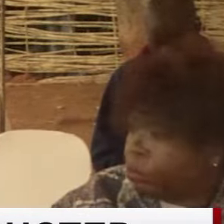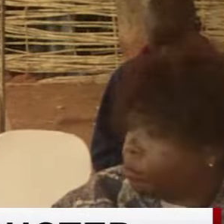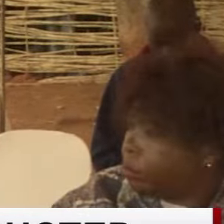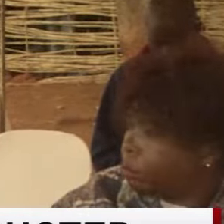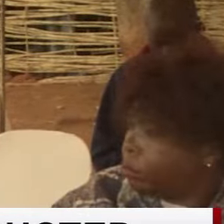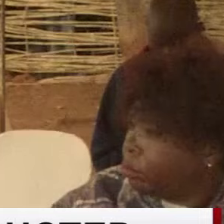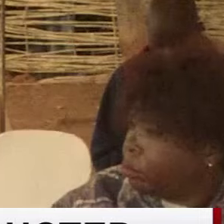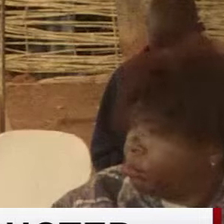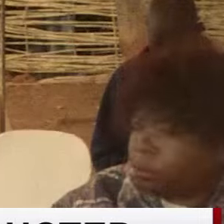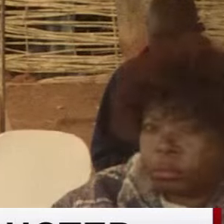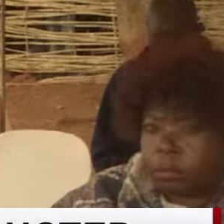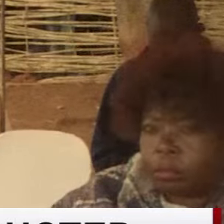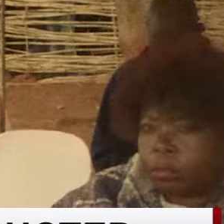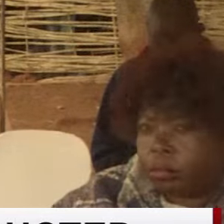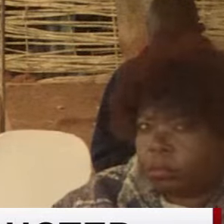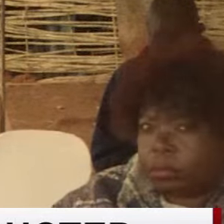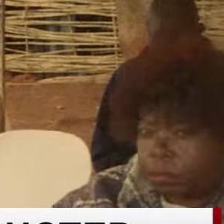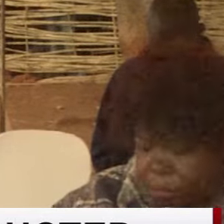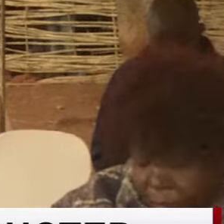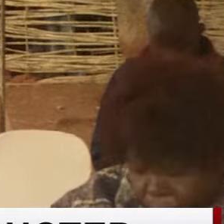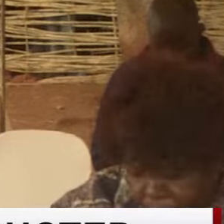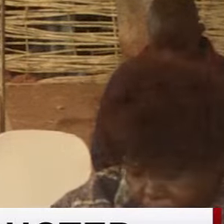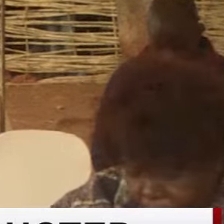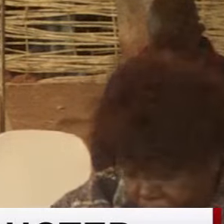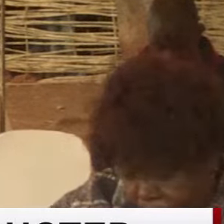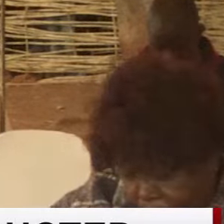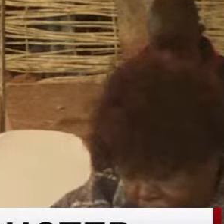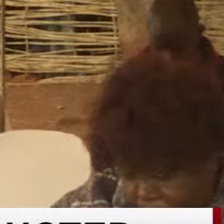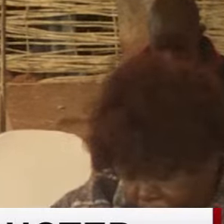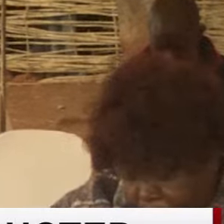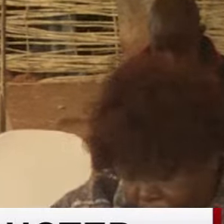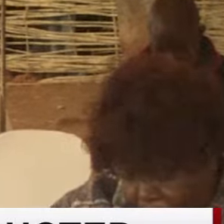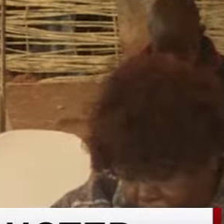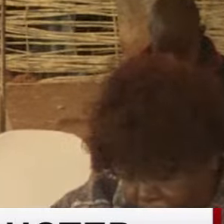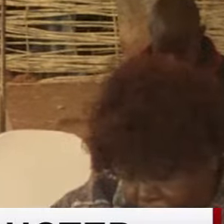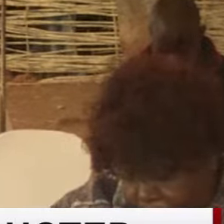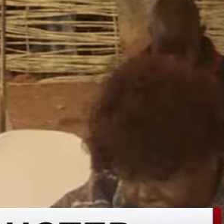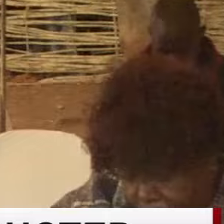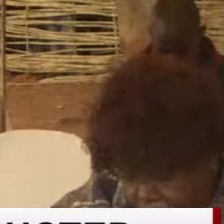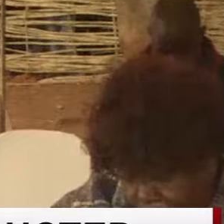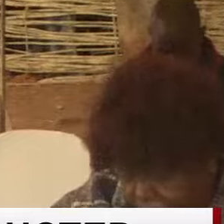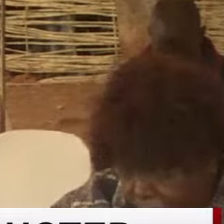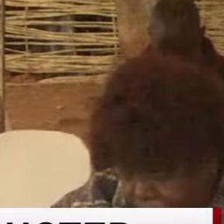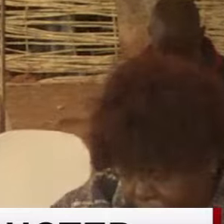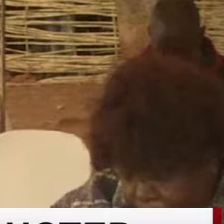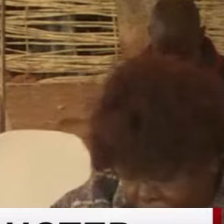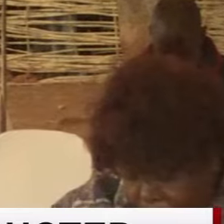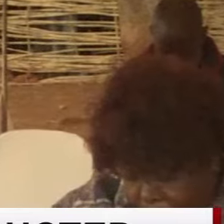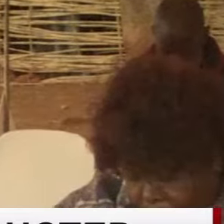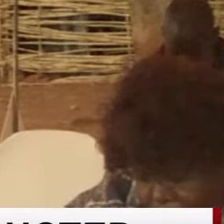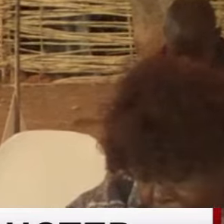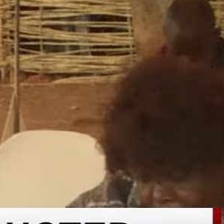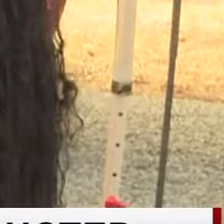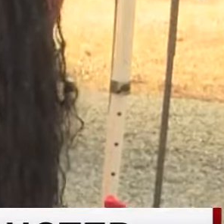today. Therefore, in that gap, we are asking that farmers should be encouraged to go into the horticulture